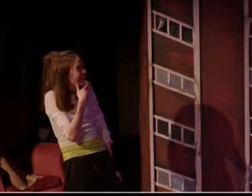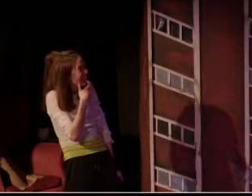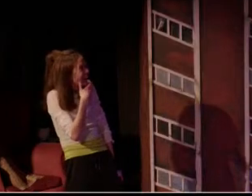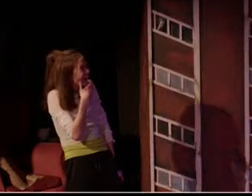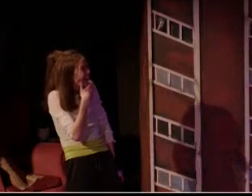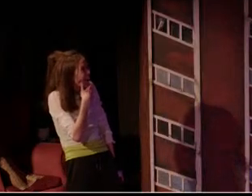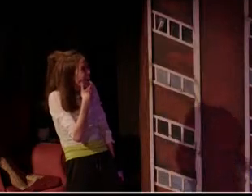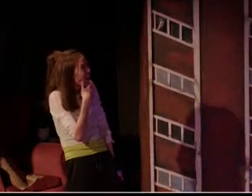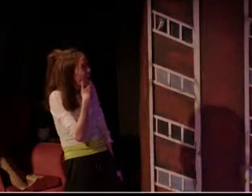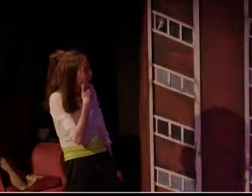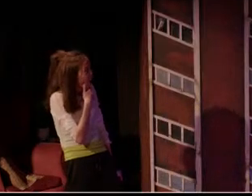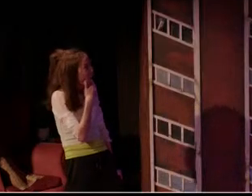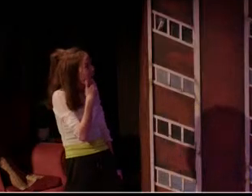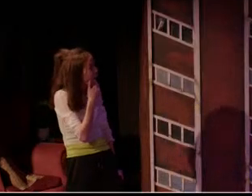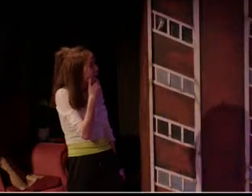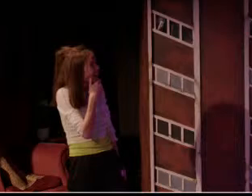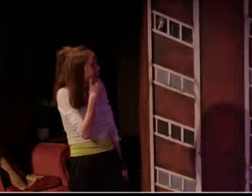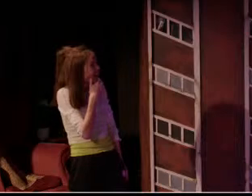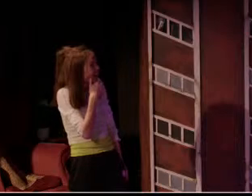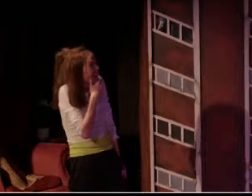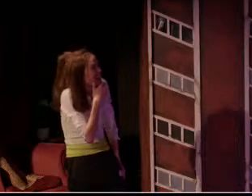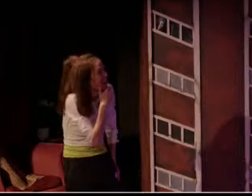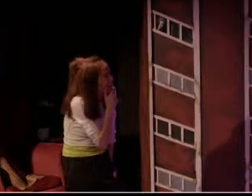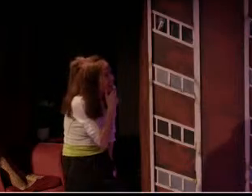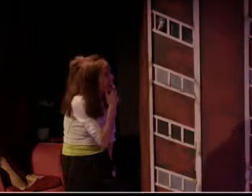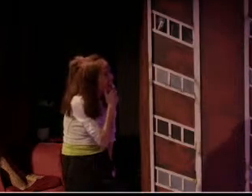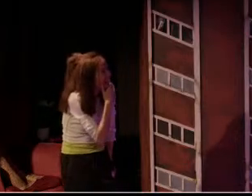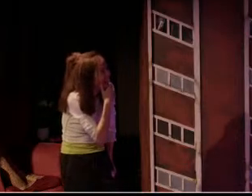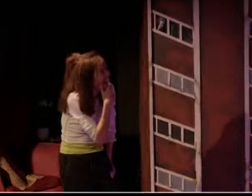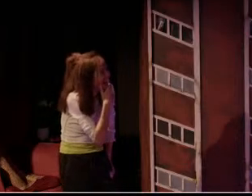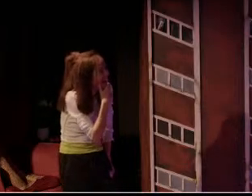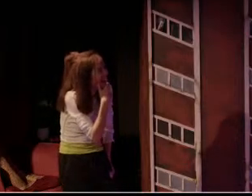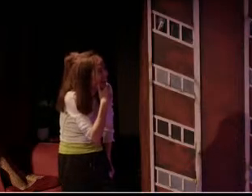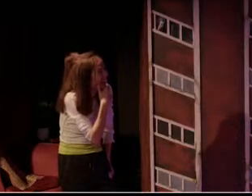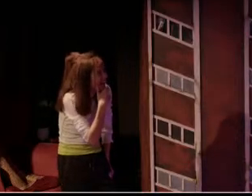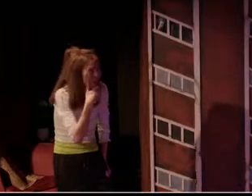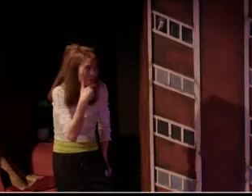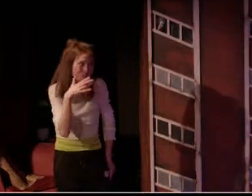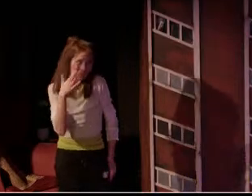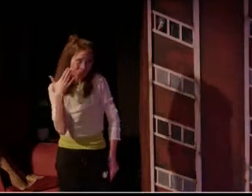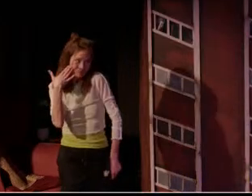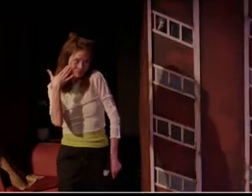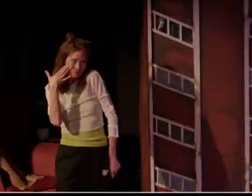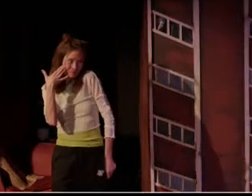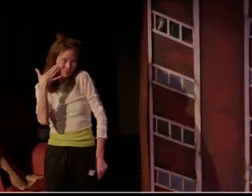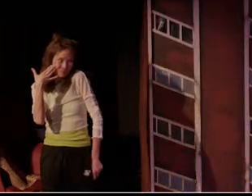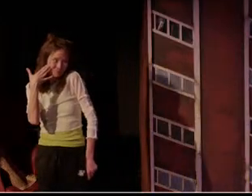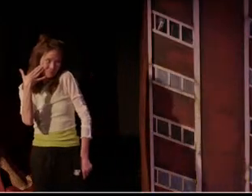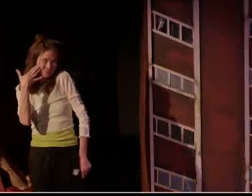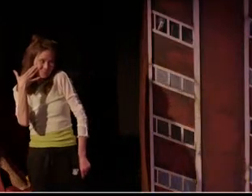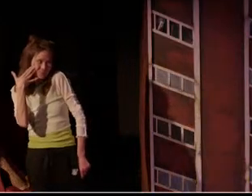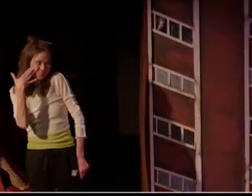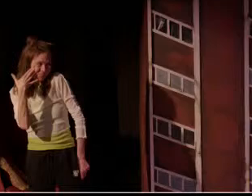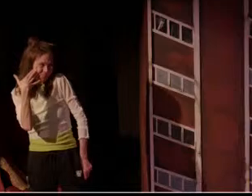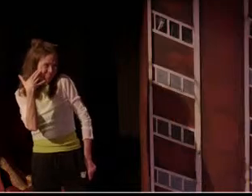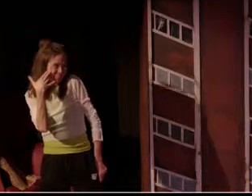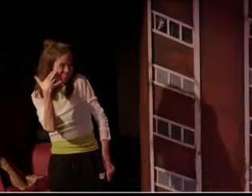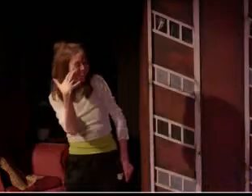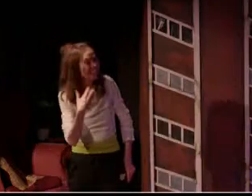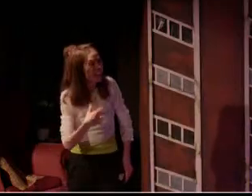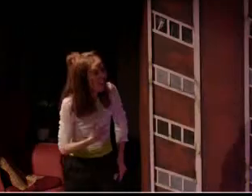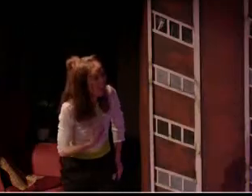unless not to be buried, but alive and in my arms.